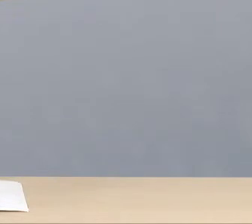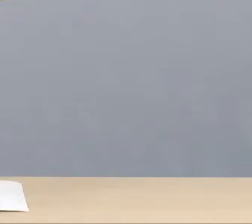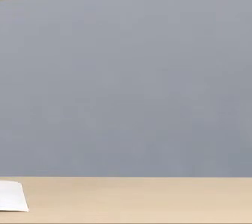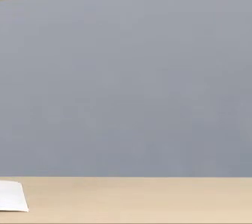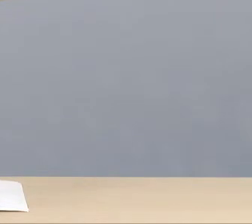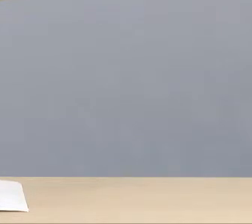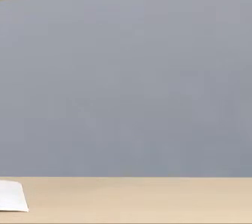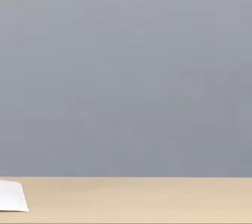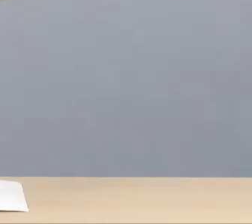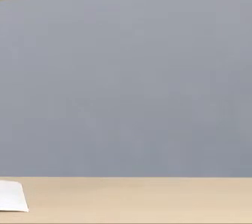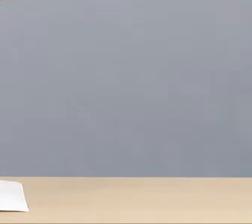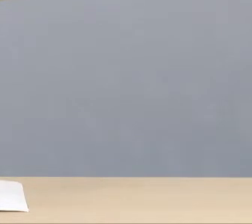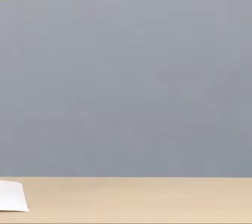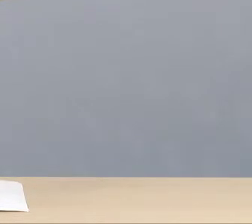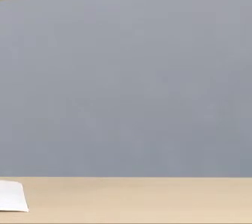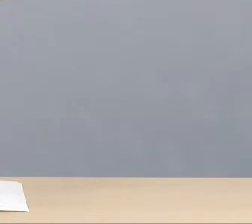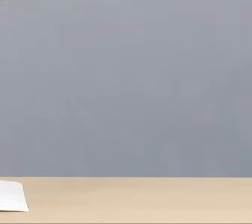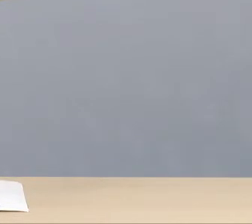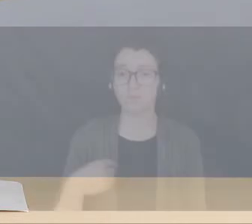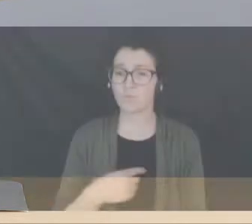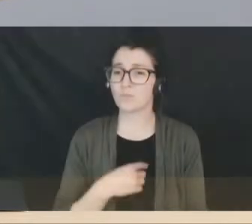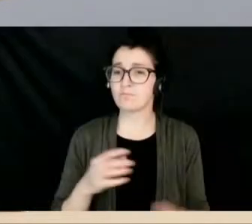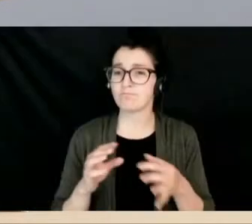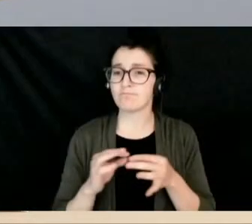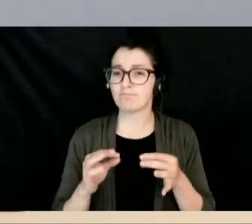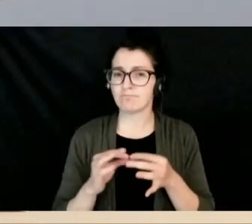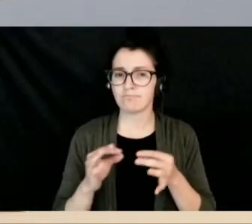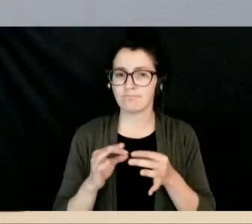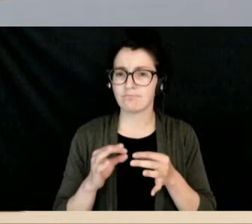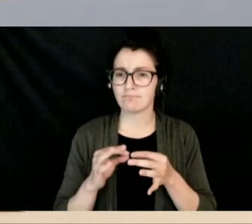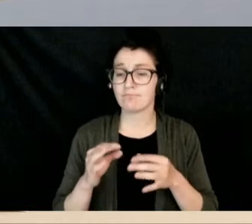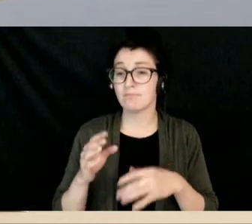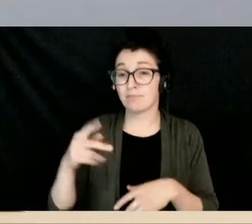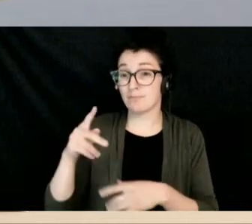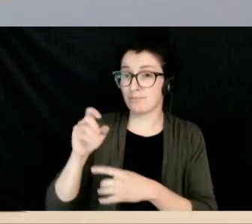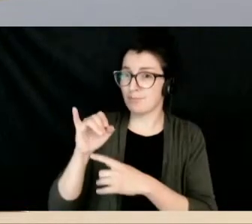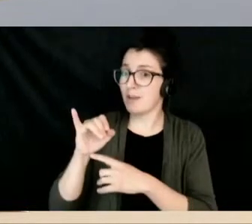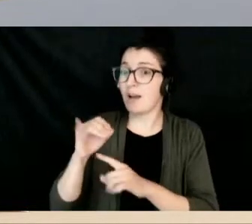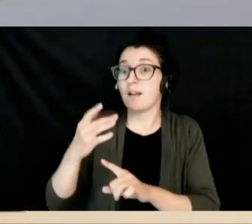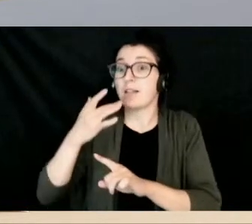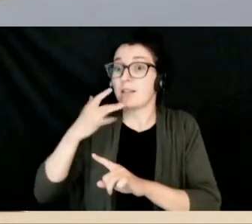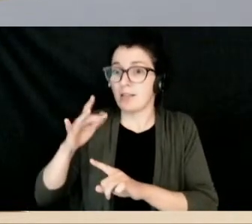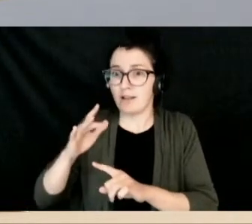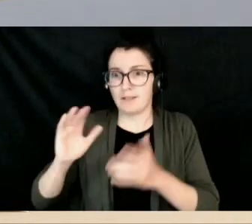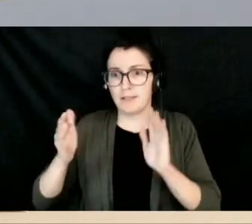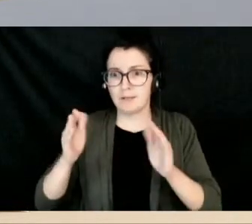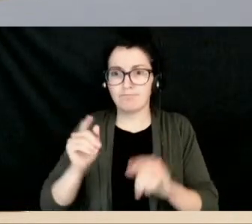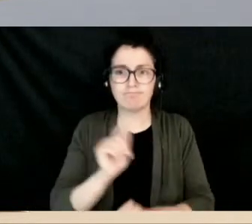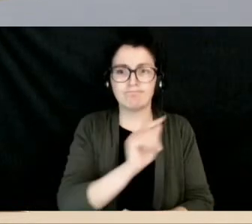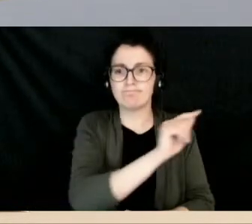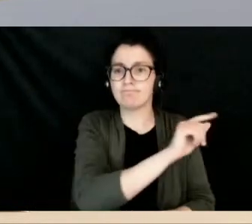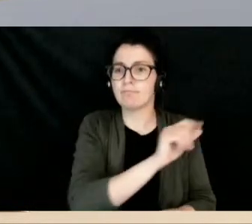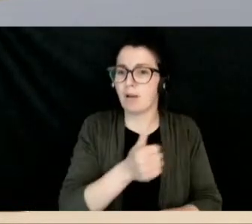As we've mentioned, PEI is in a unique position, and our starting point for reopening is different than other provinces.